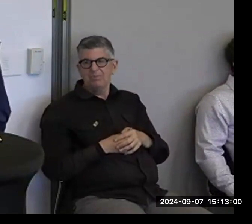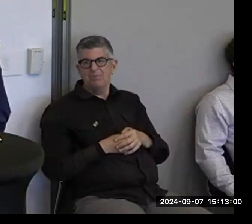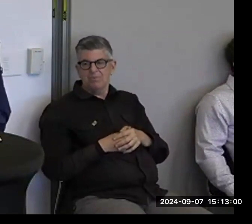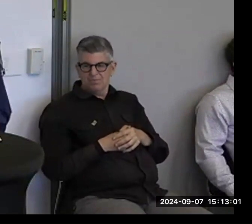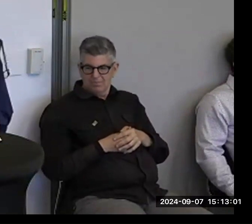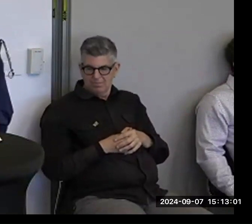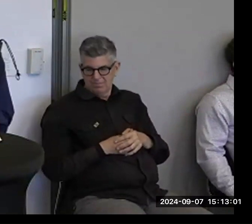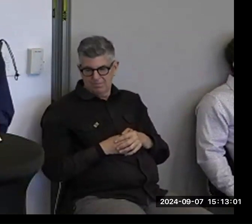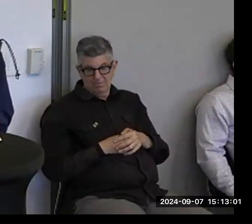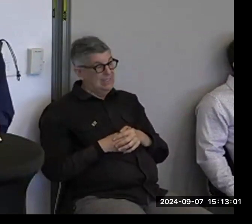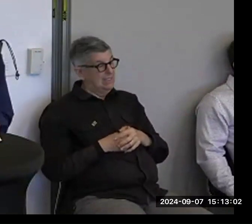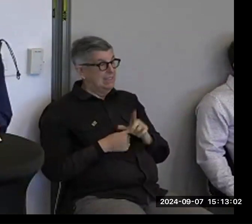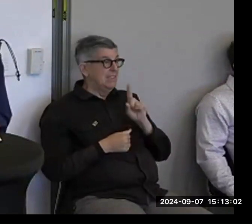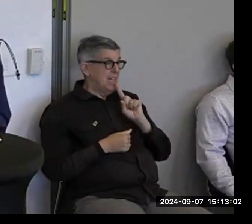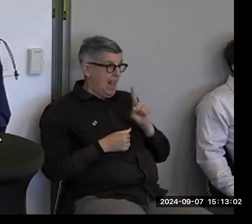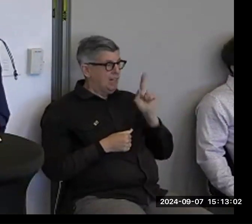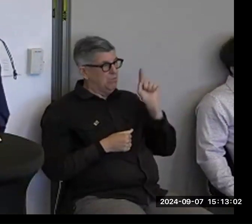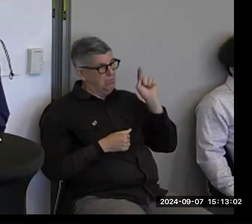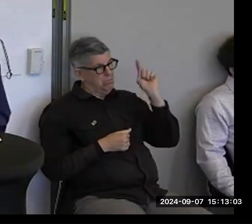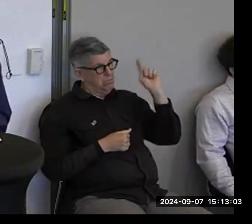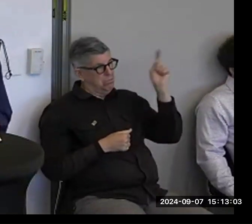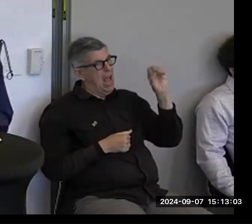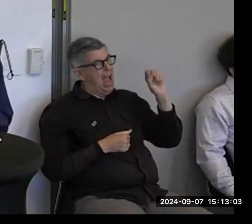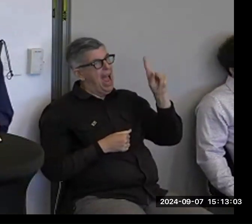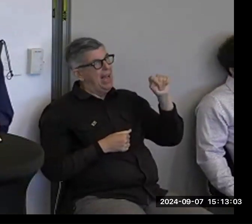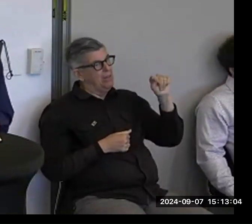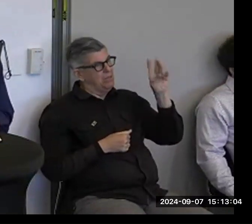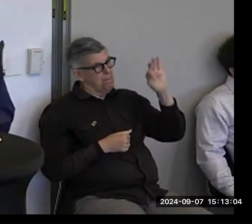in the outback, yeah.